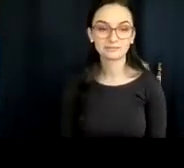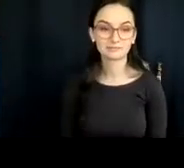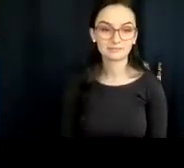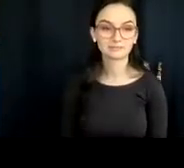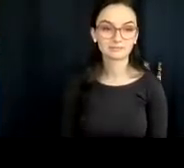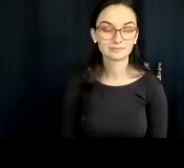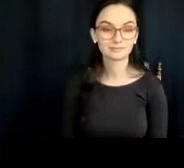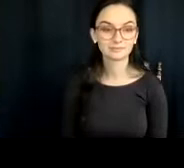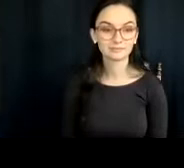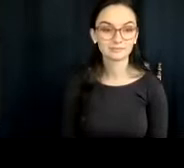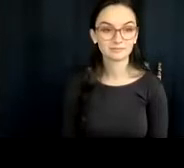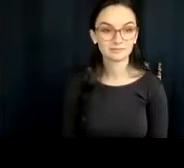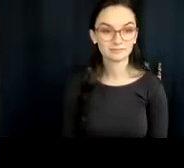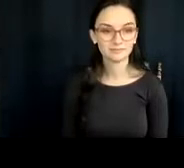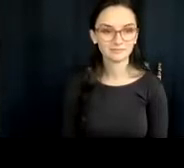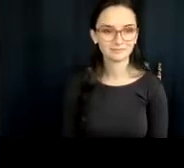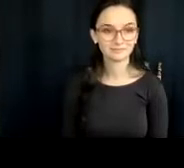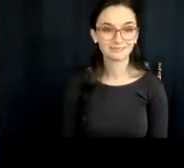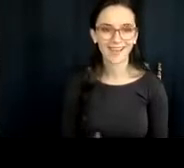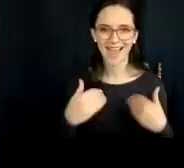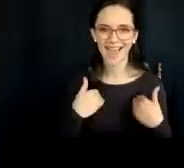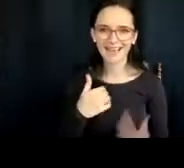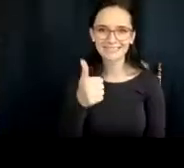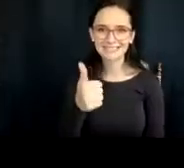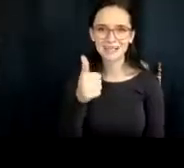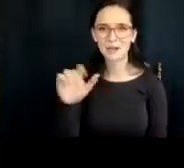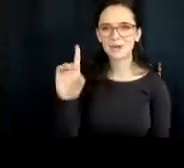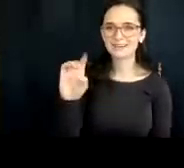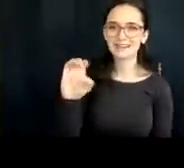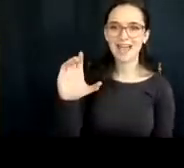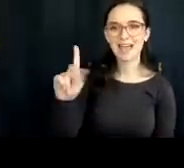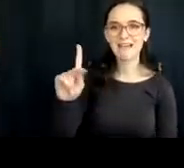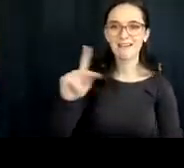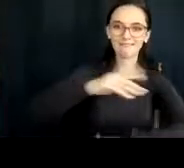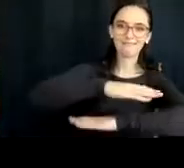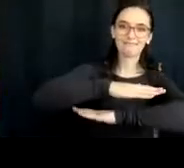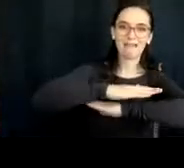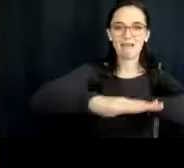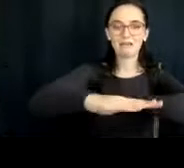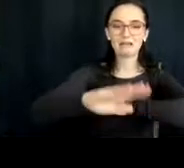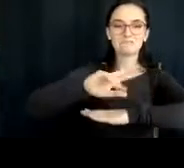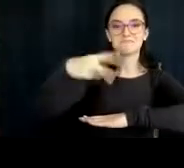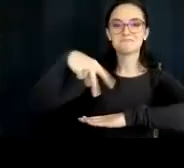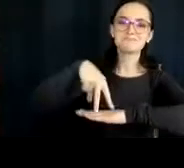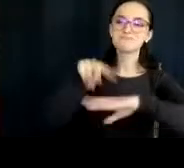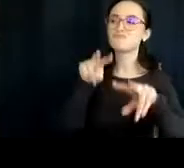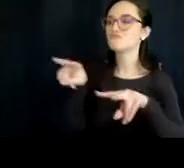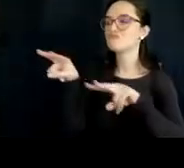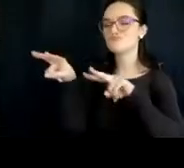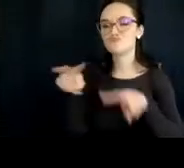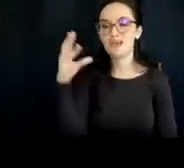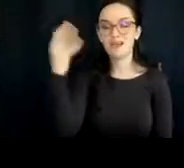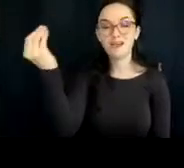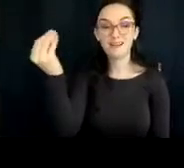own deck on the side that you could go out and view. Yep. And then they get to have meals. Somebody's